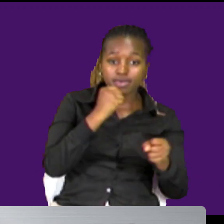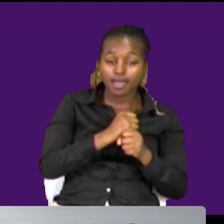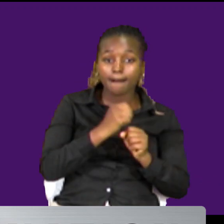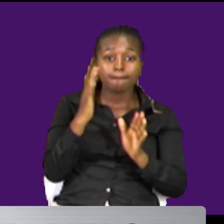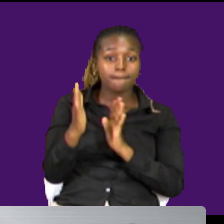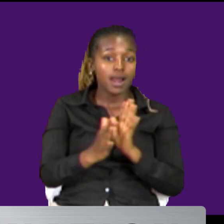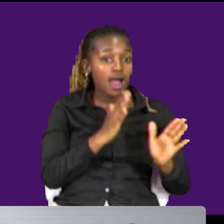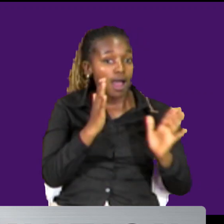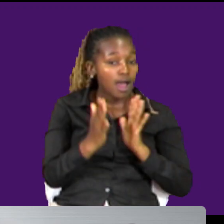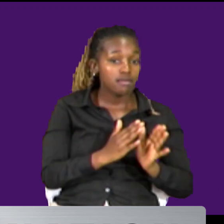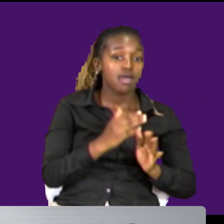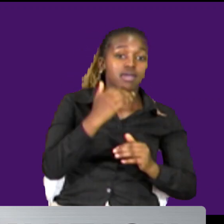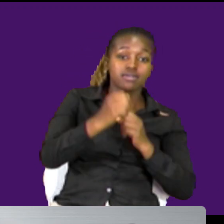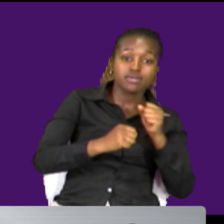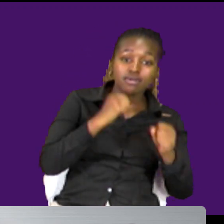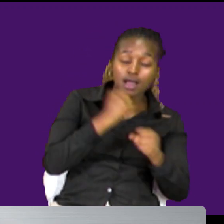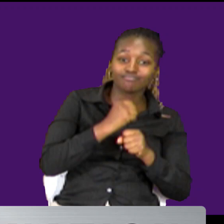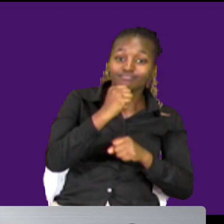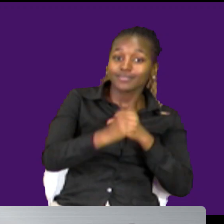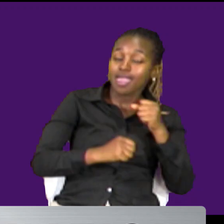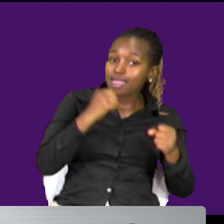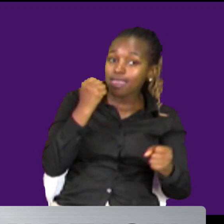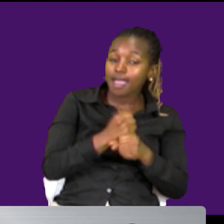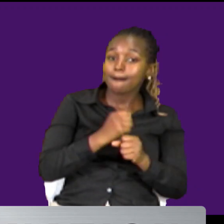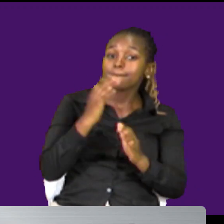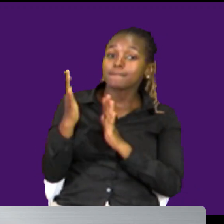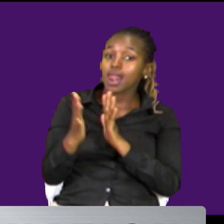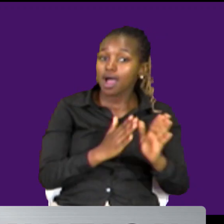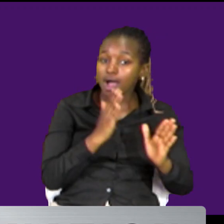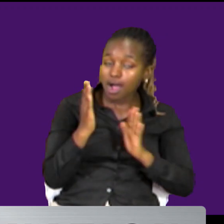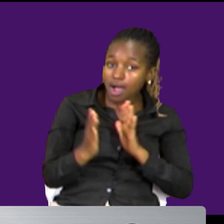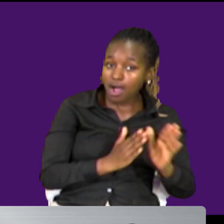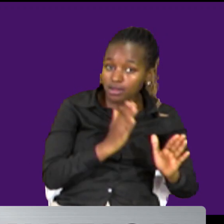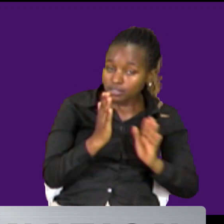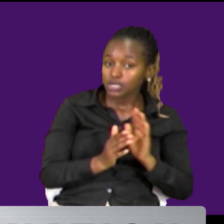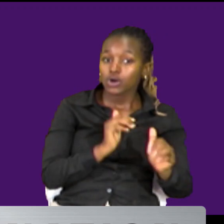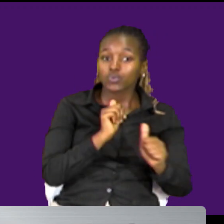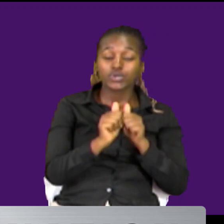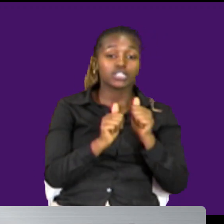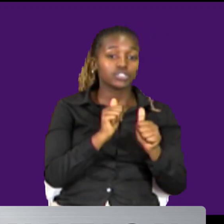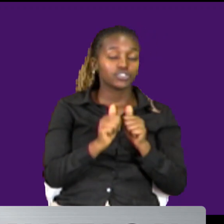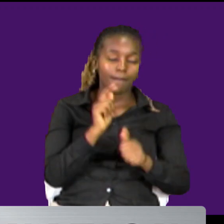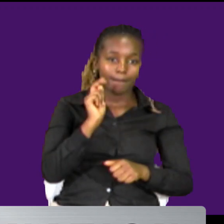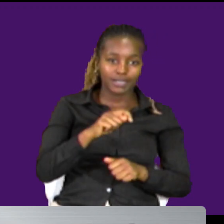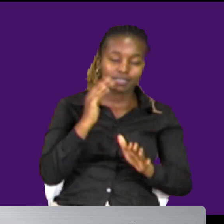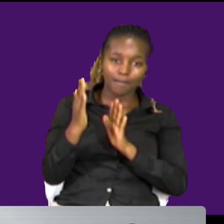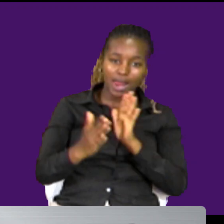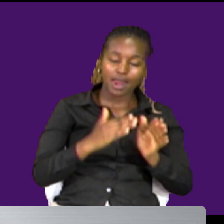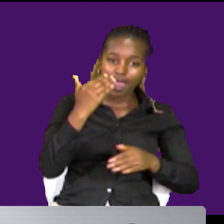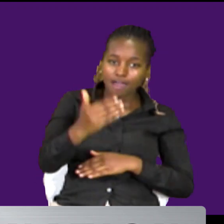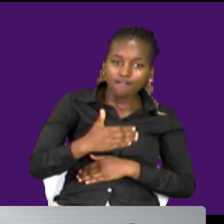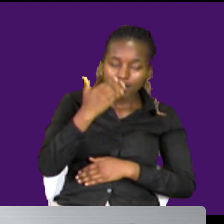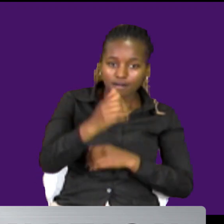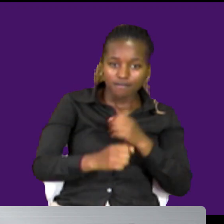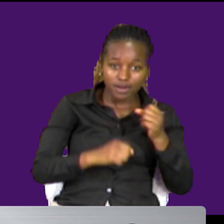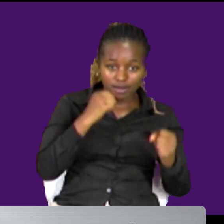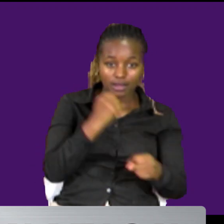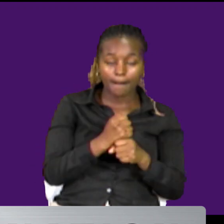an annual plan, whose expenditure is done annually by both